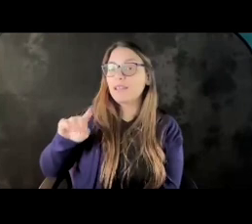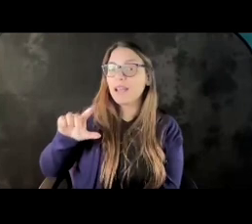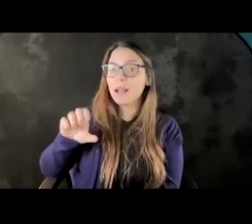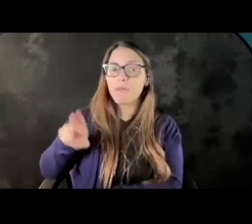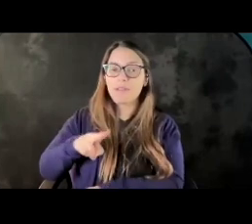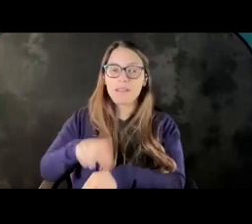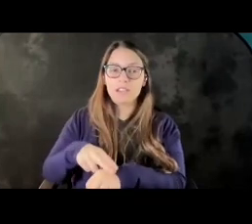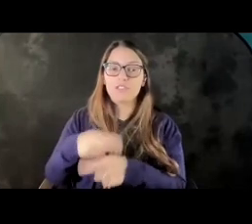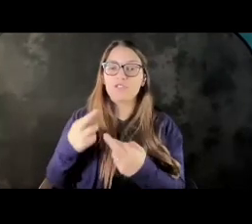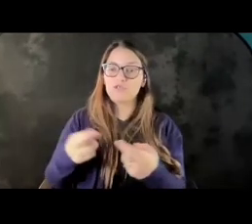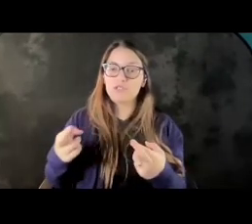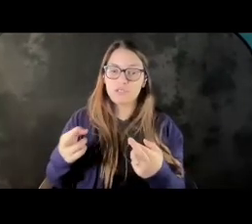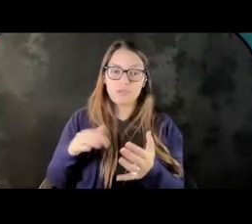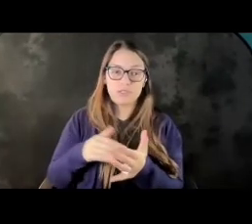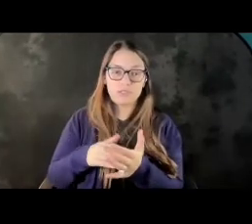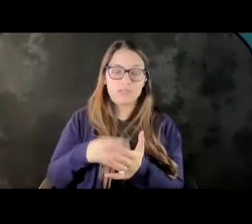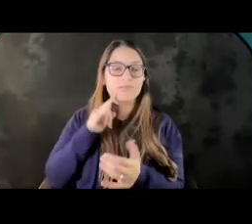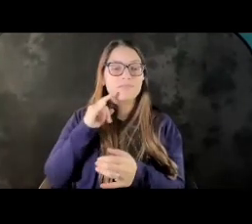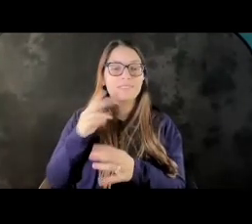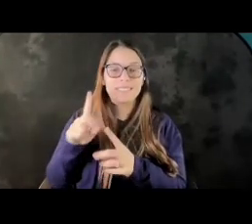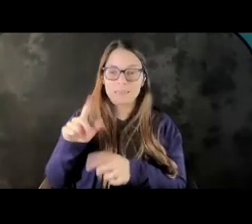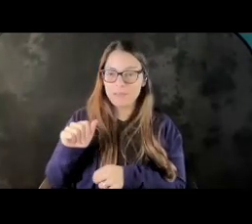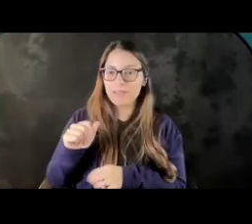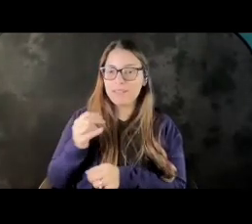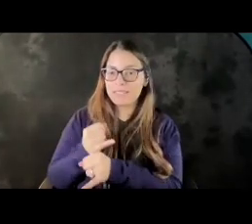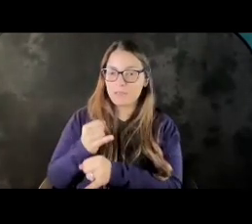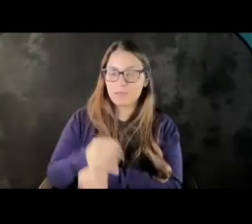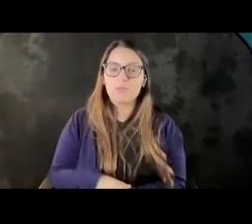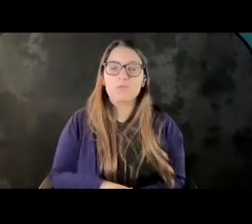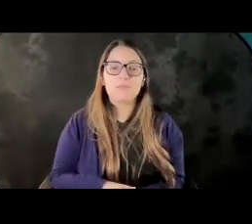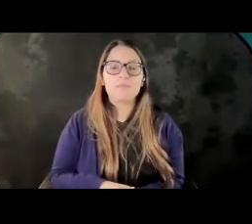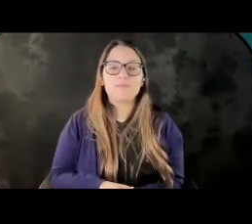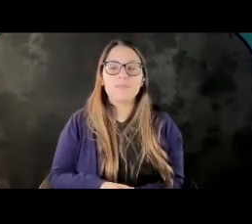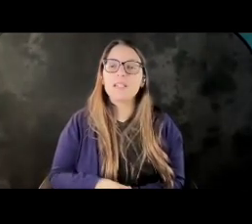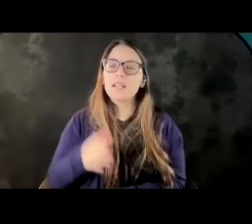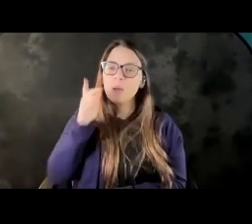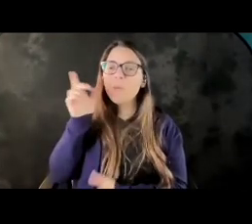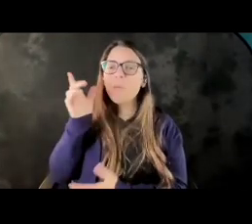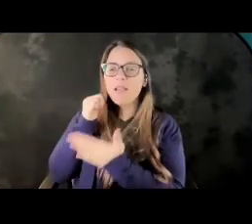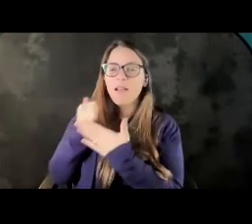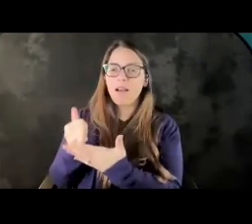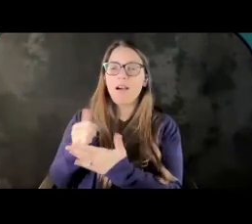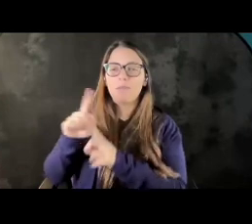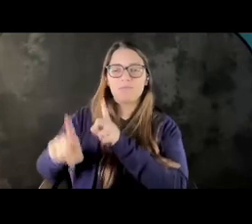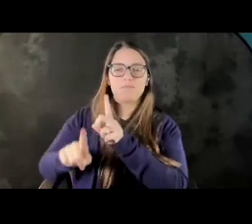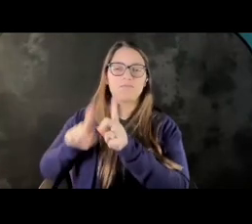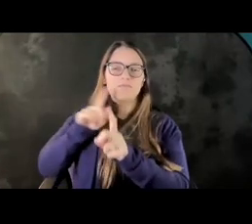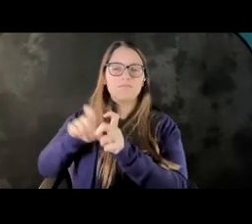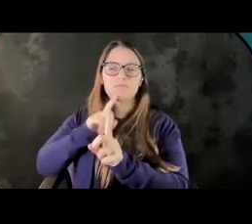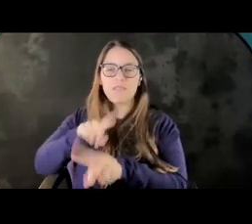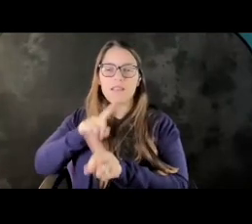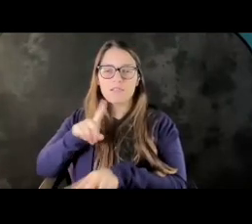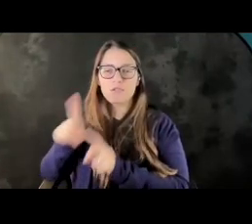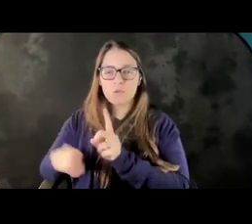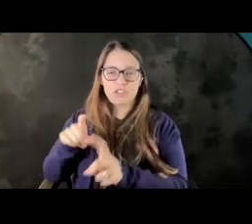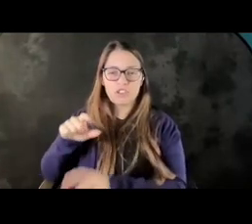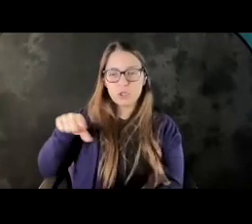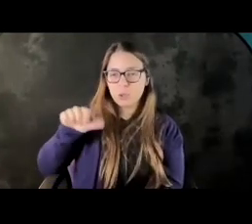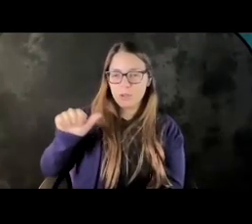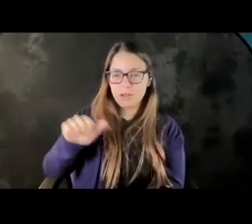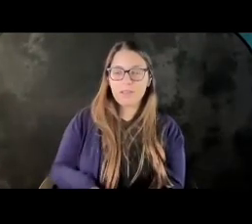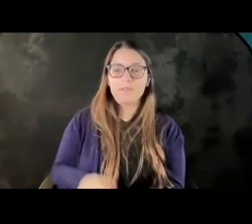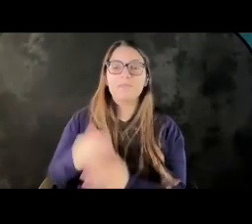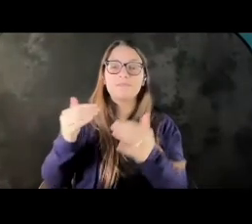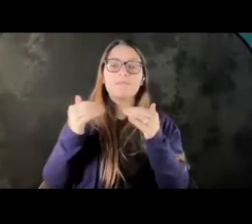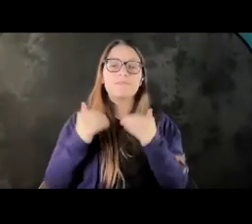and she will be helping to answer questions in the Q&A. And then I'd like to introduce Cheyenne Rivers,